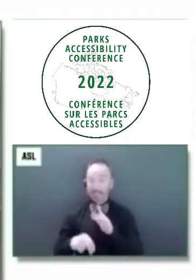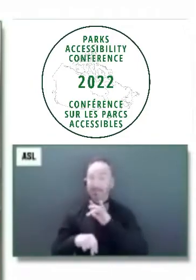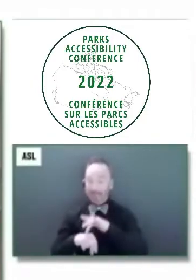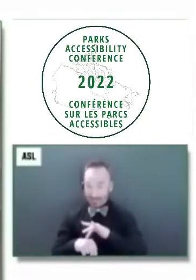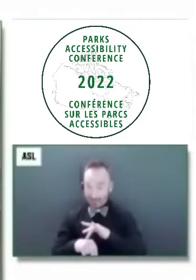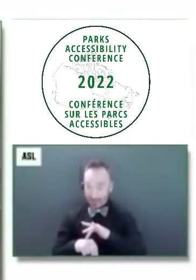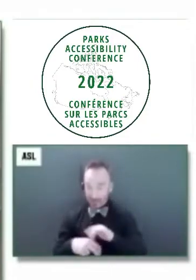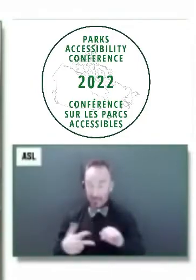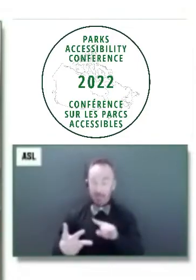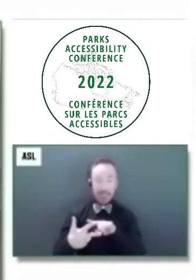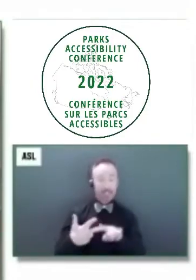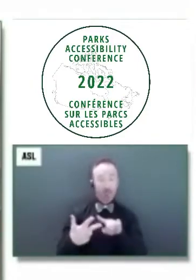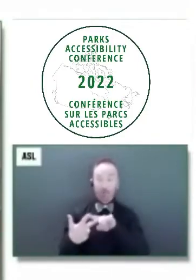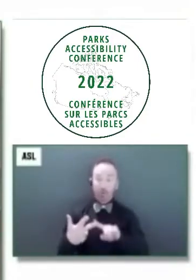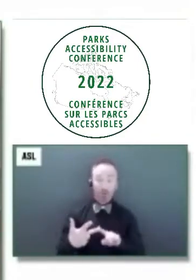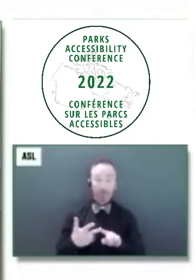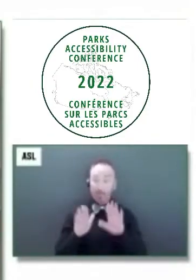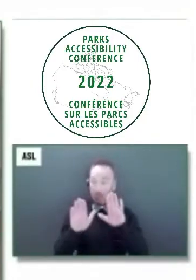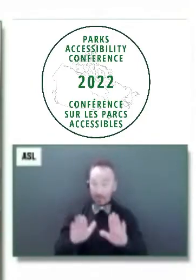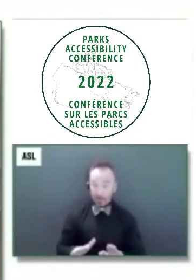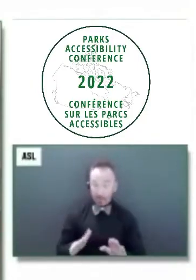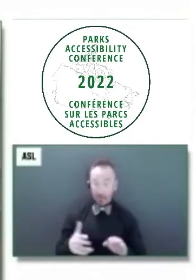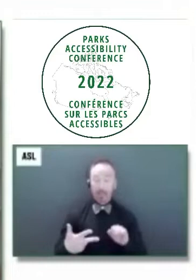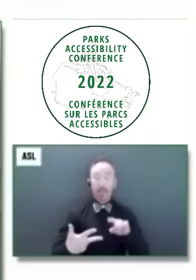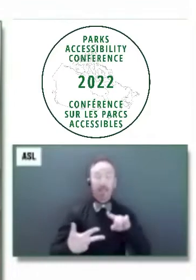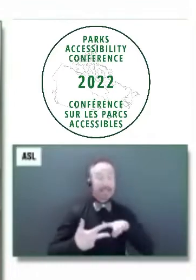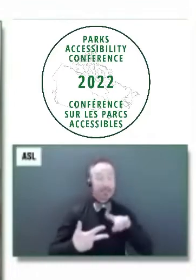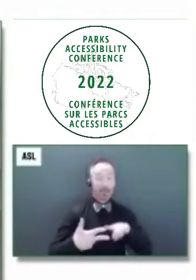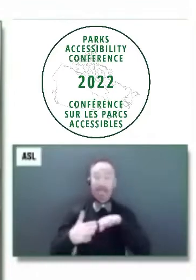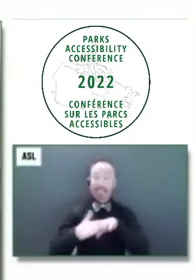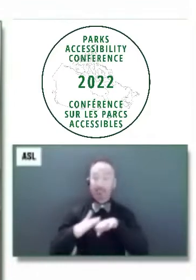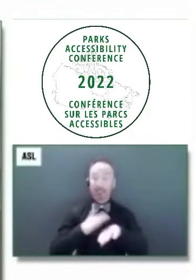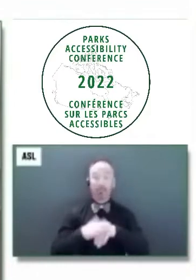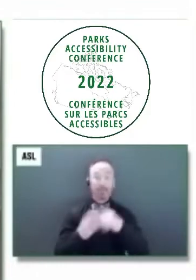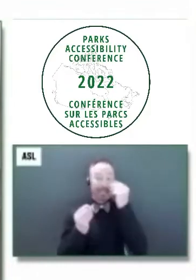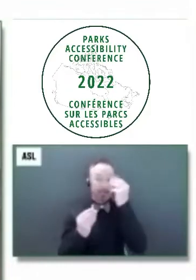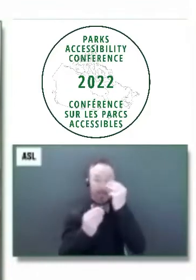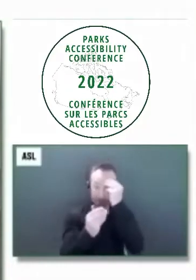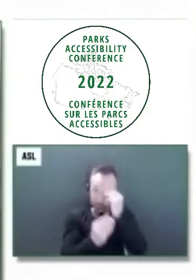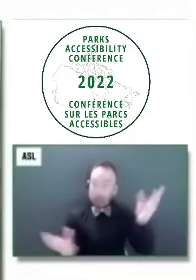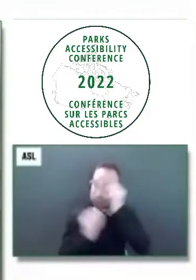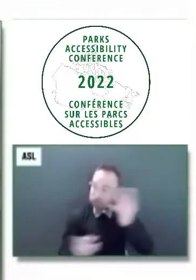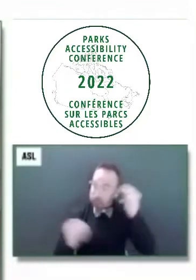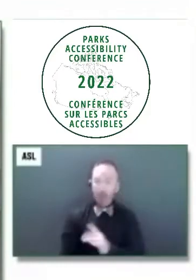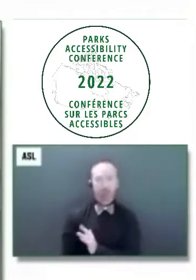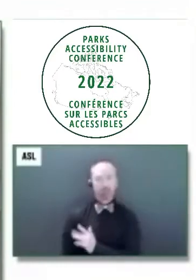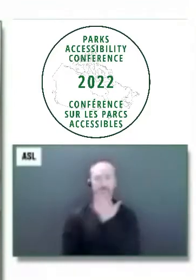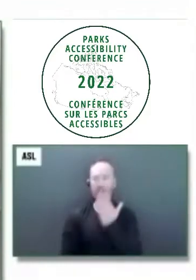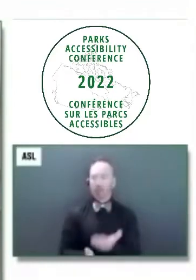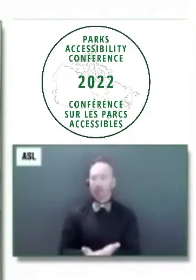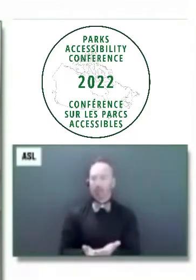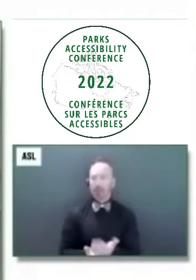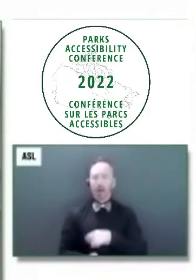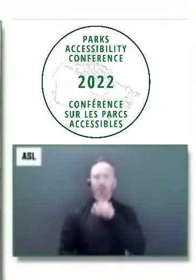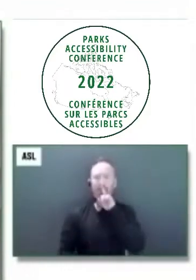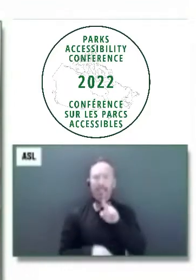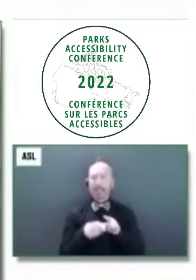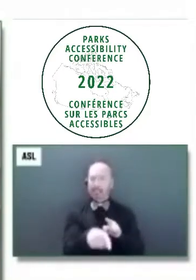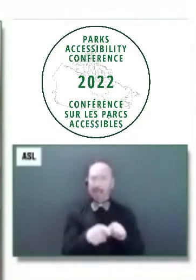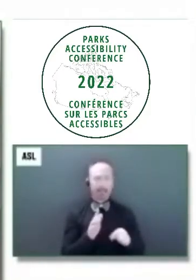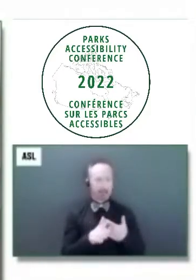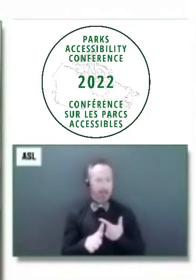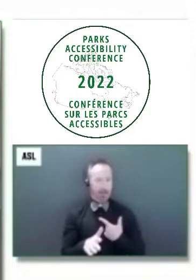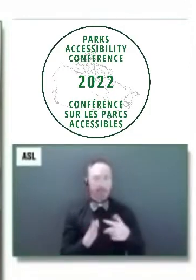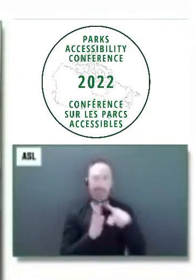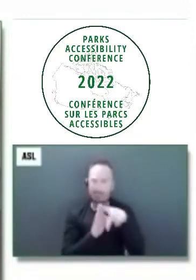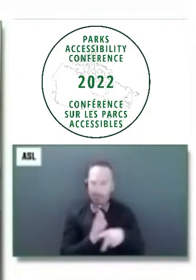other two coffee shops. Coffee shop number 2 did accessibility of information really well by picking up at least some of the principles of universal design for